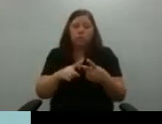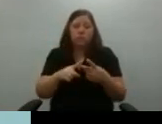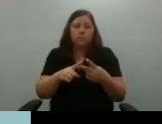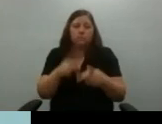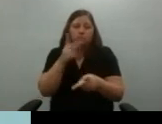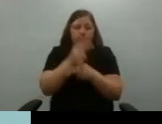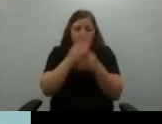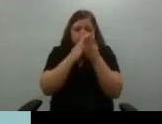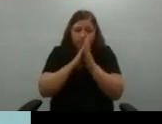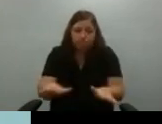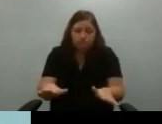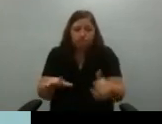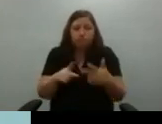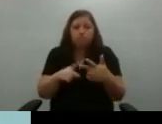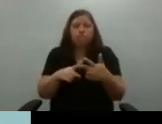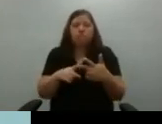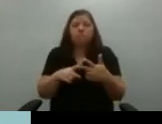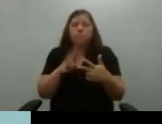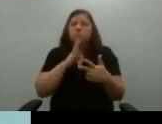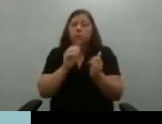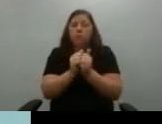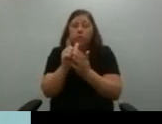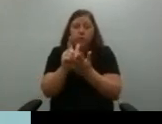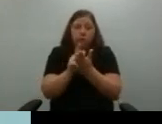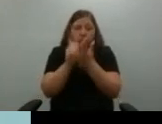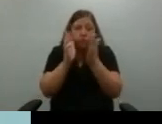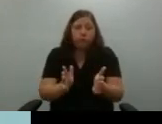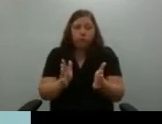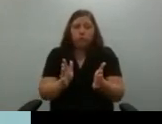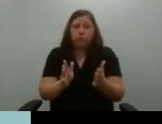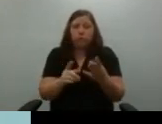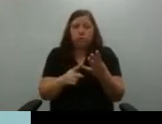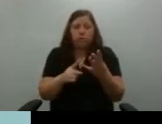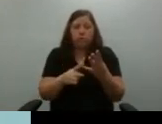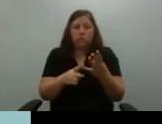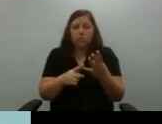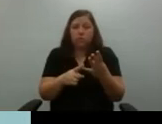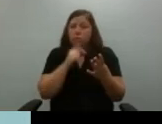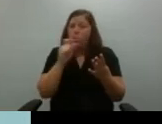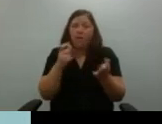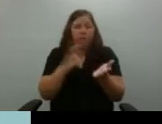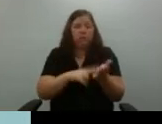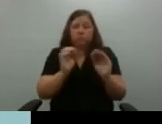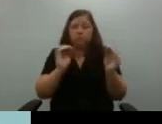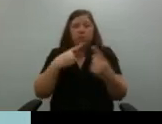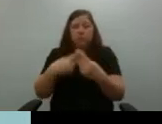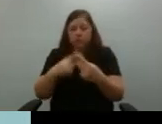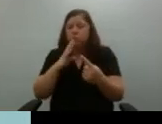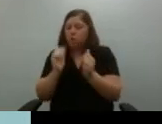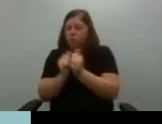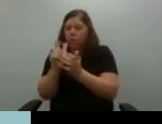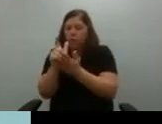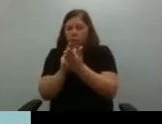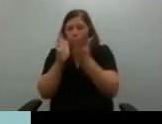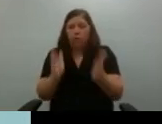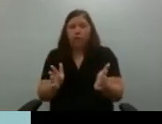attorney, to refuse to sign any document until you have spoken with your attorney, and to be provided with a copy of every document